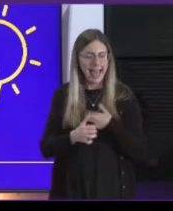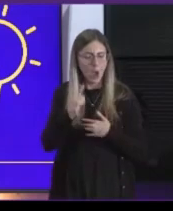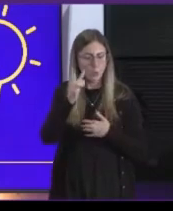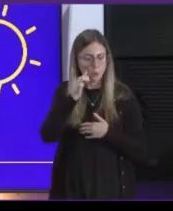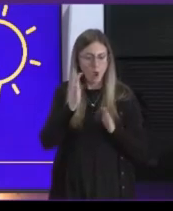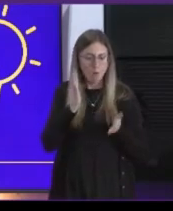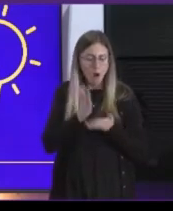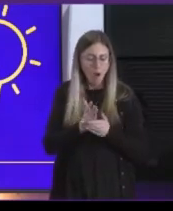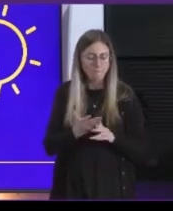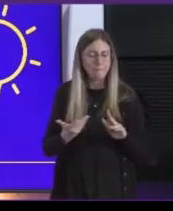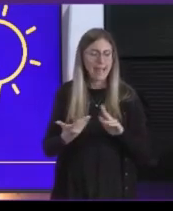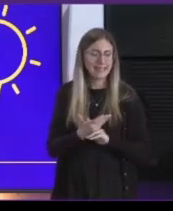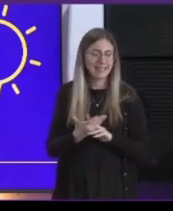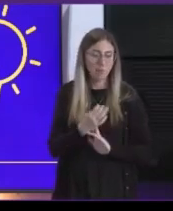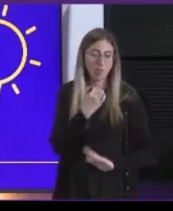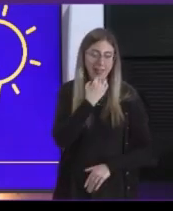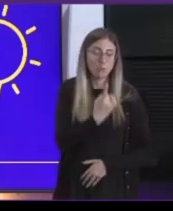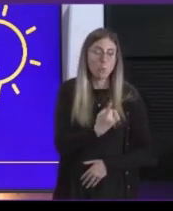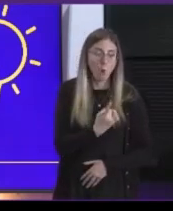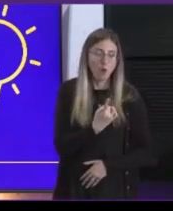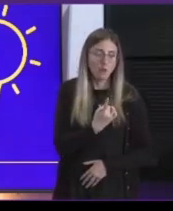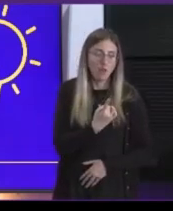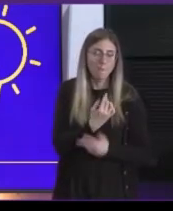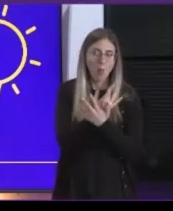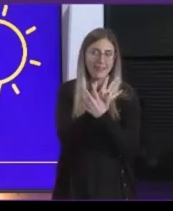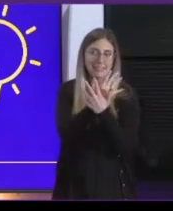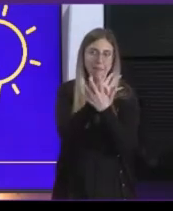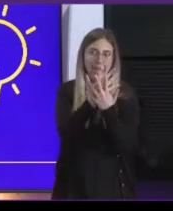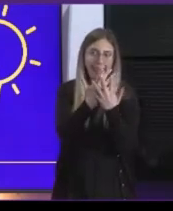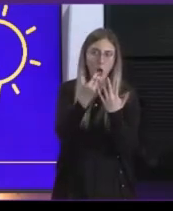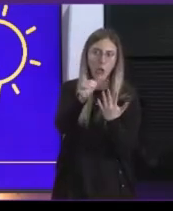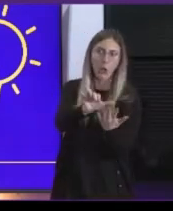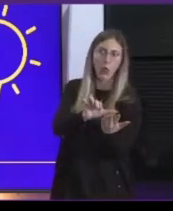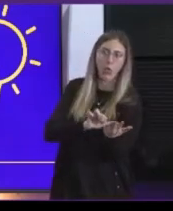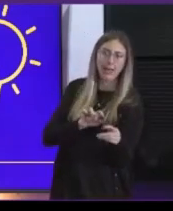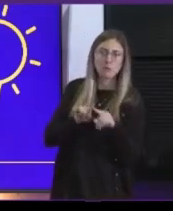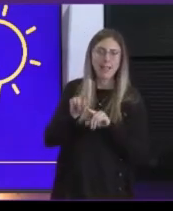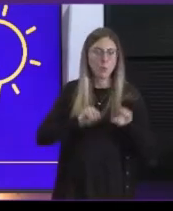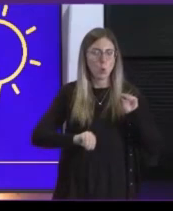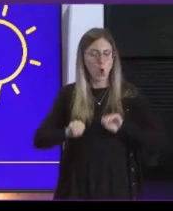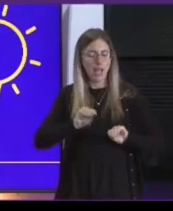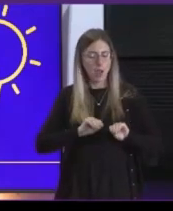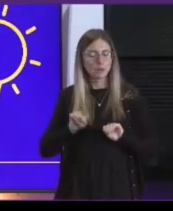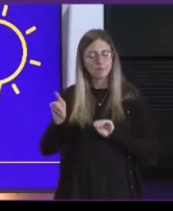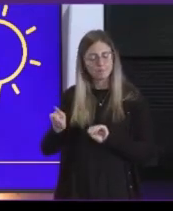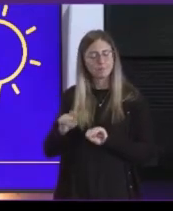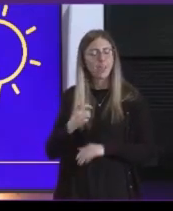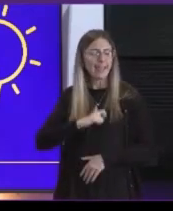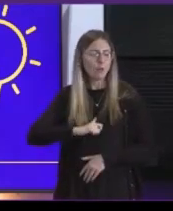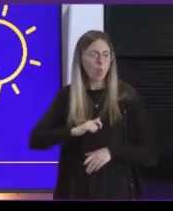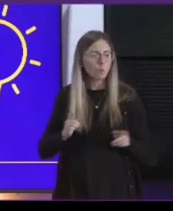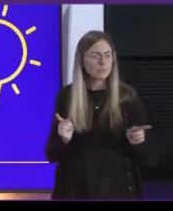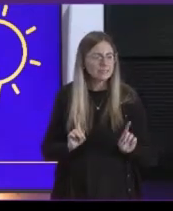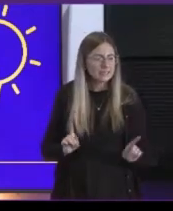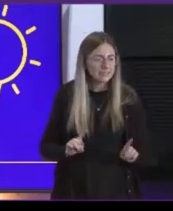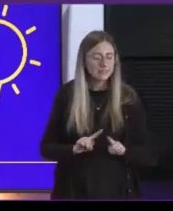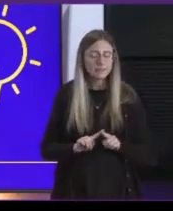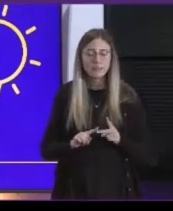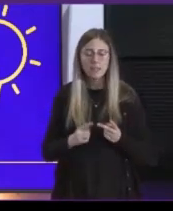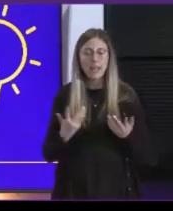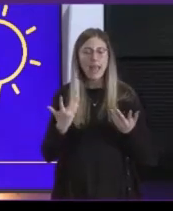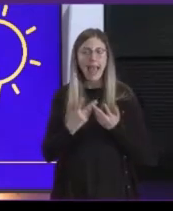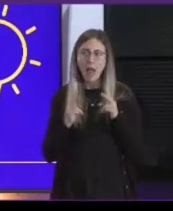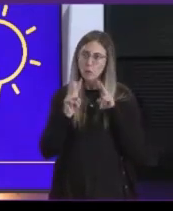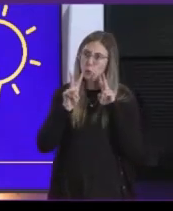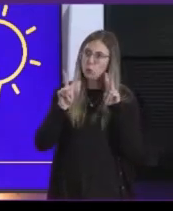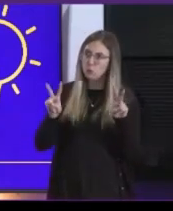it's accessible or not? It's just one of the many things I'm sure you're trying to figure out. Could you tell us a bit about your role, and also then maybe about how you're seeing